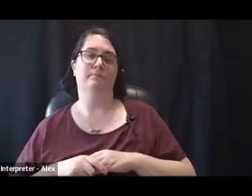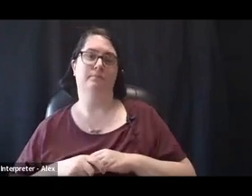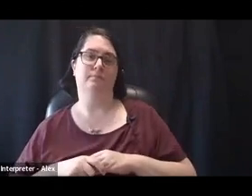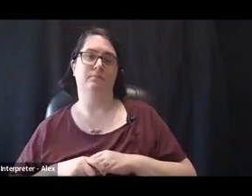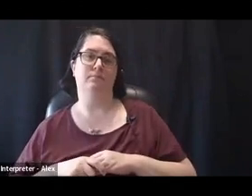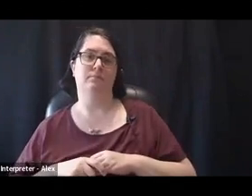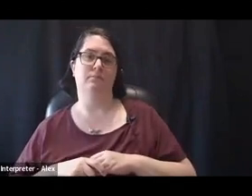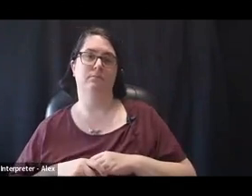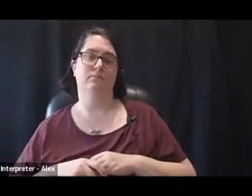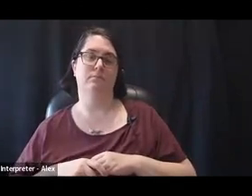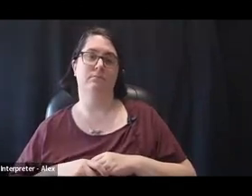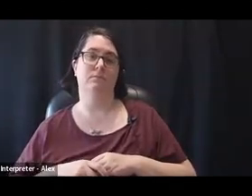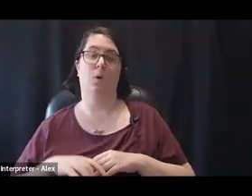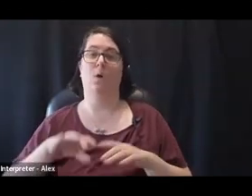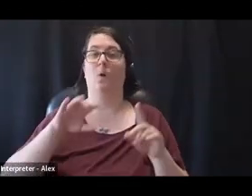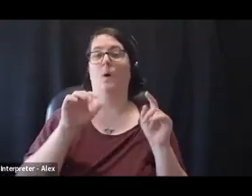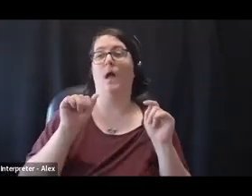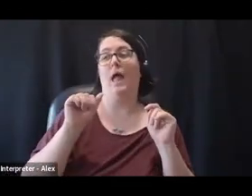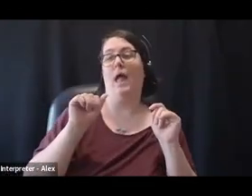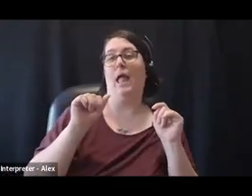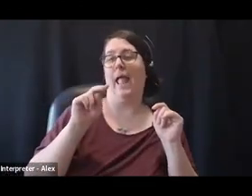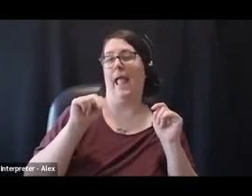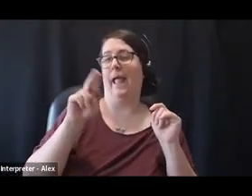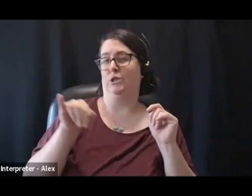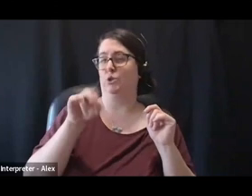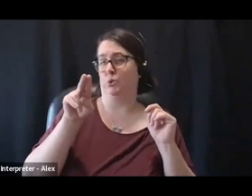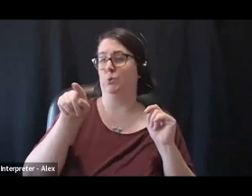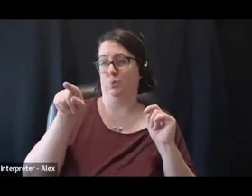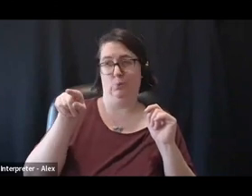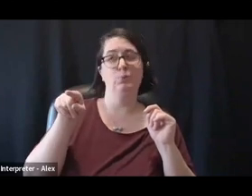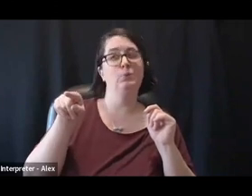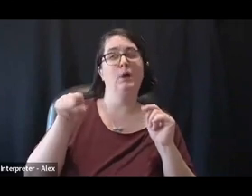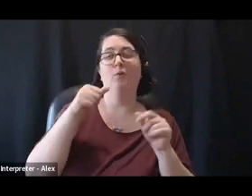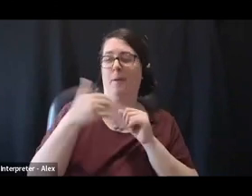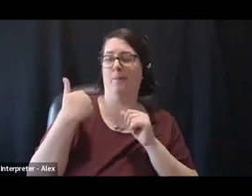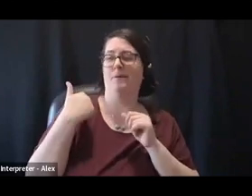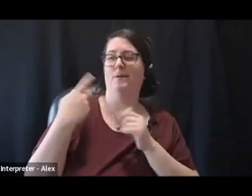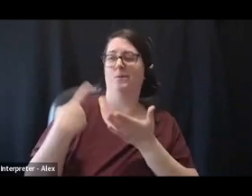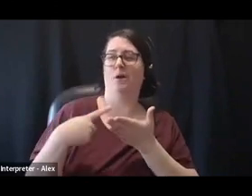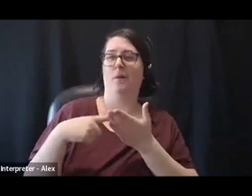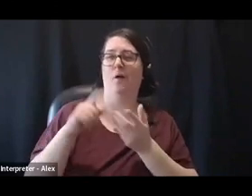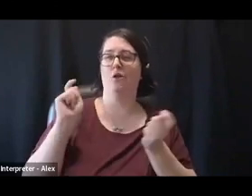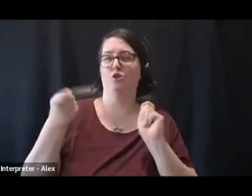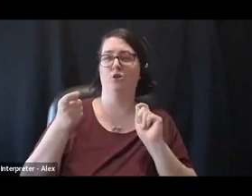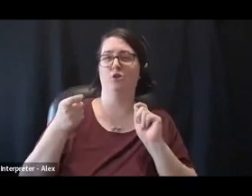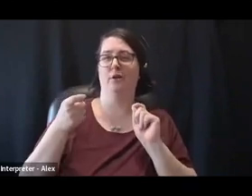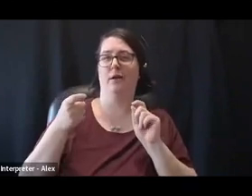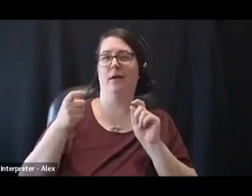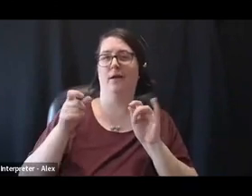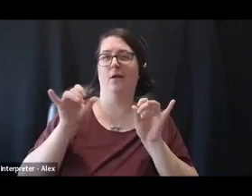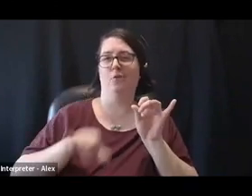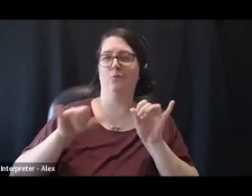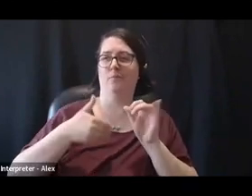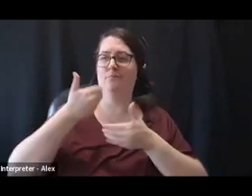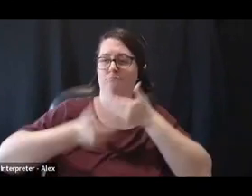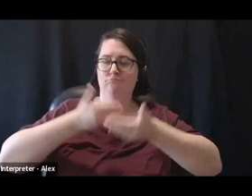I'd like maybe to ask Anju, because we come back to something that we talked, right? Changing the rhythm with which we